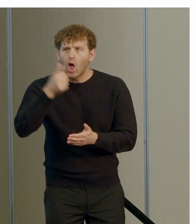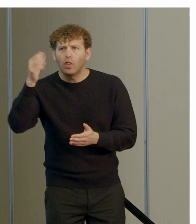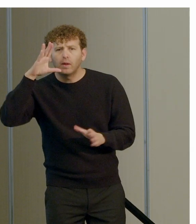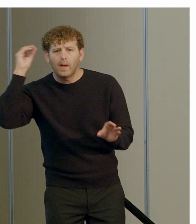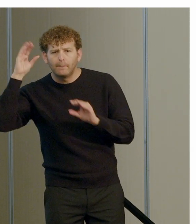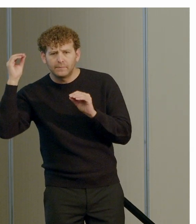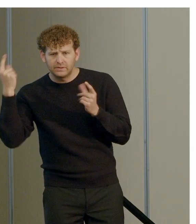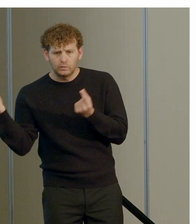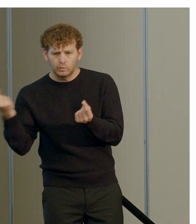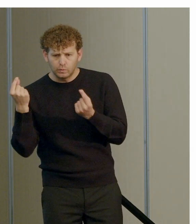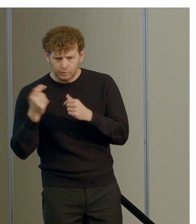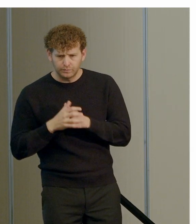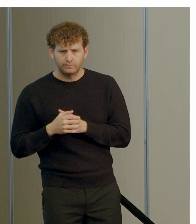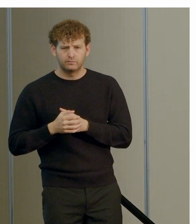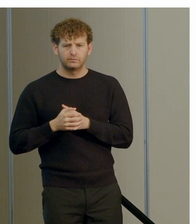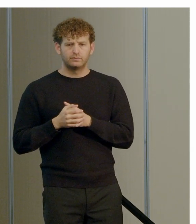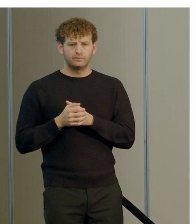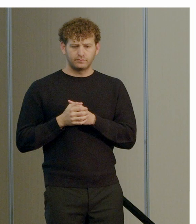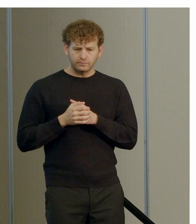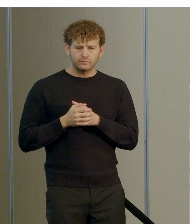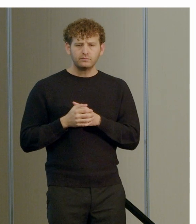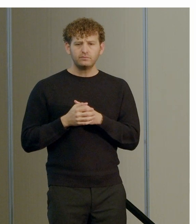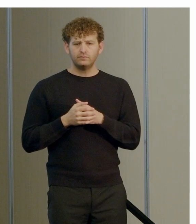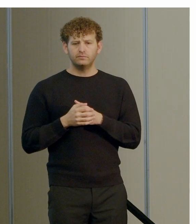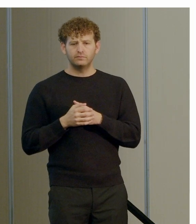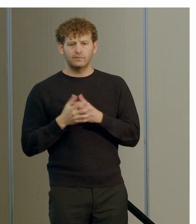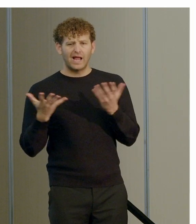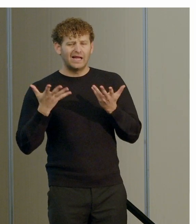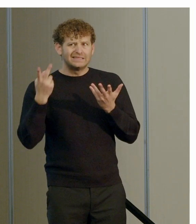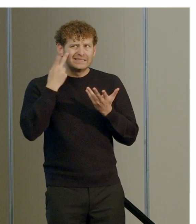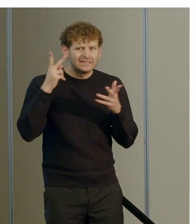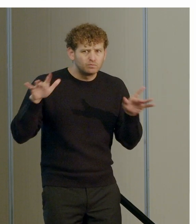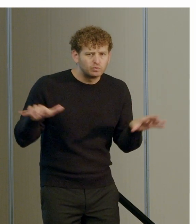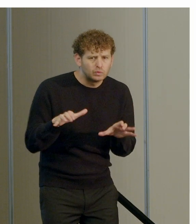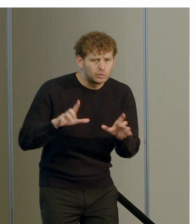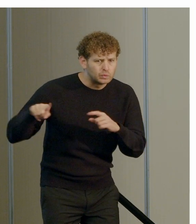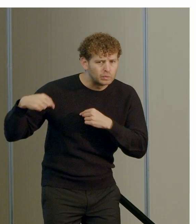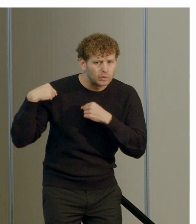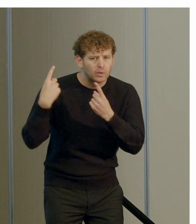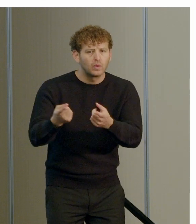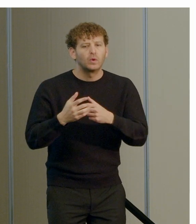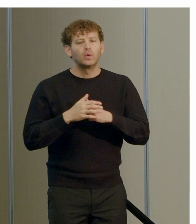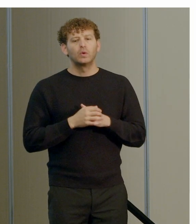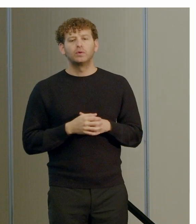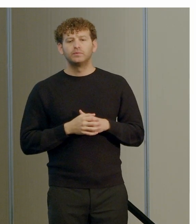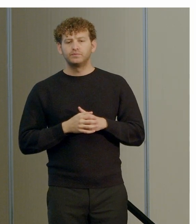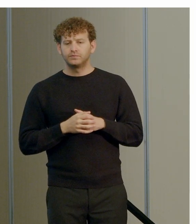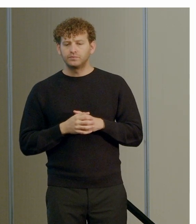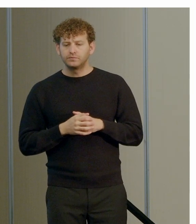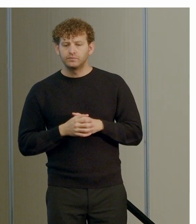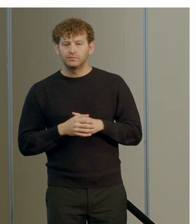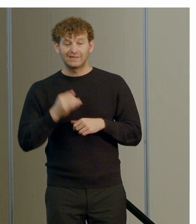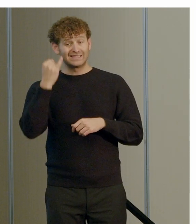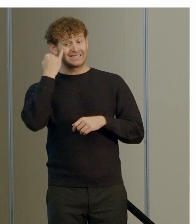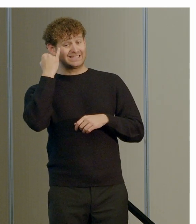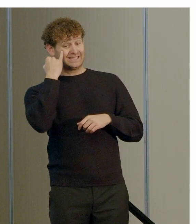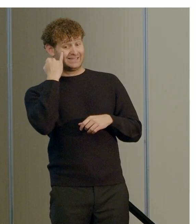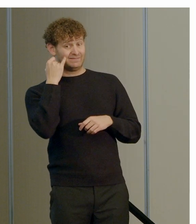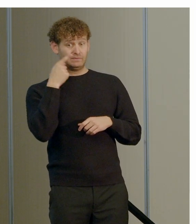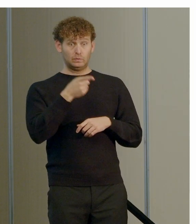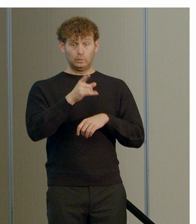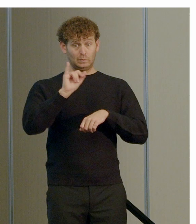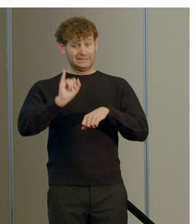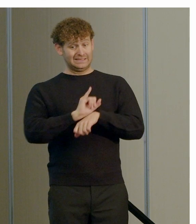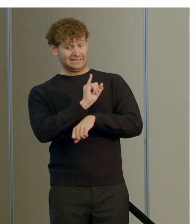take away anything, even if you're in industry, if anything we say resonates with you, please use it, because we use your stuff all the